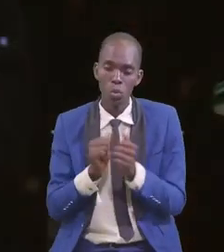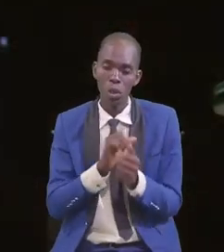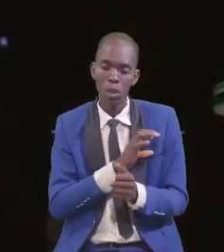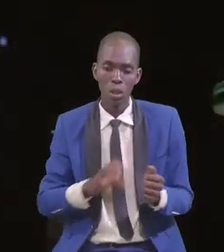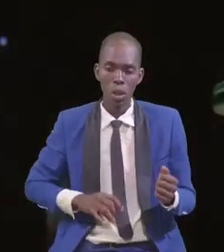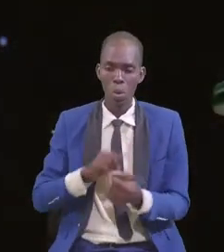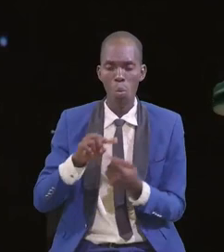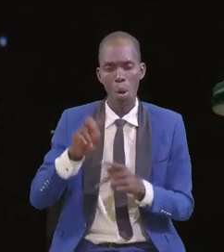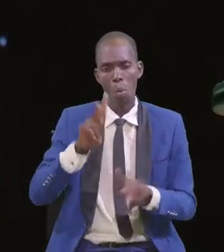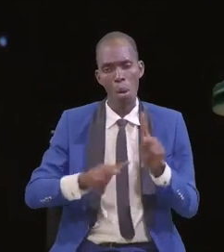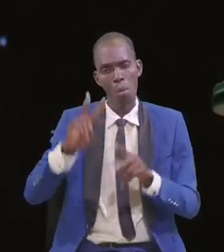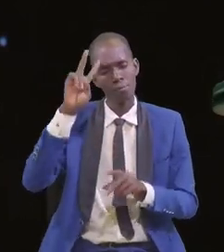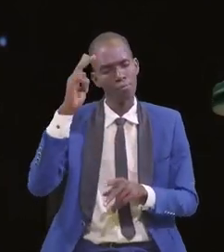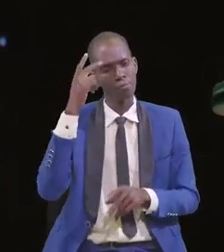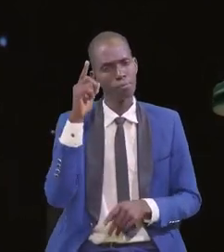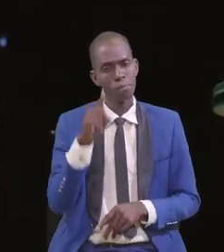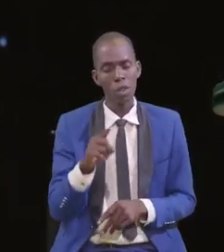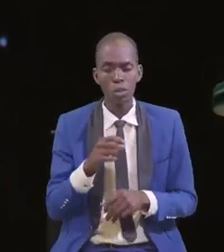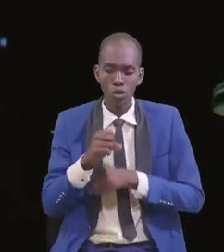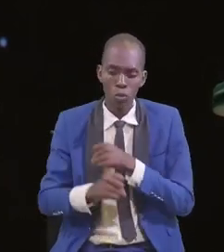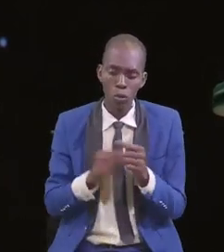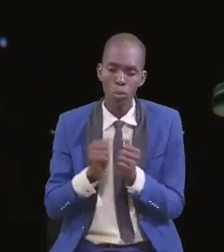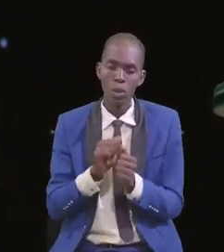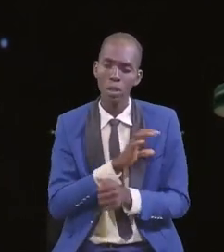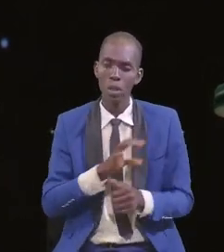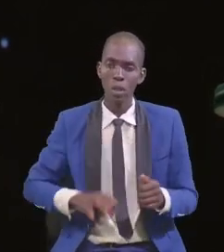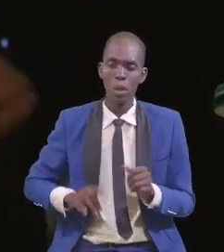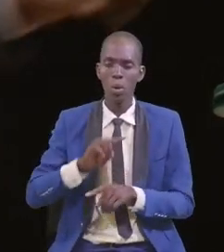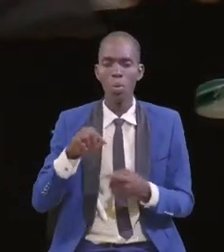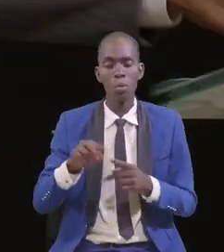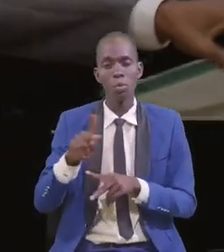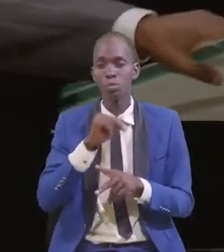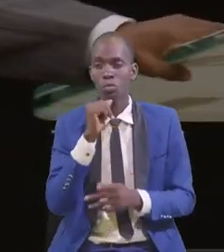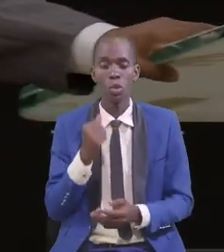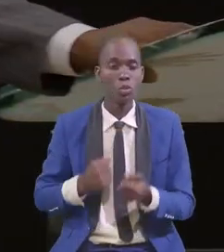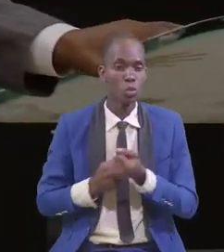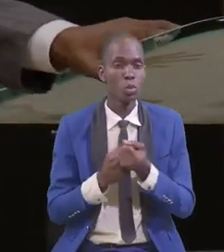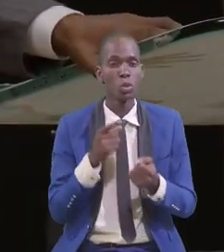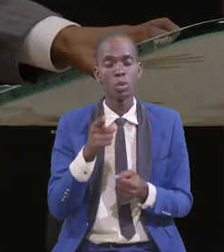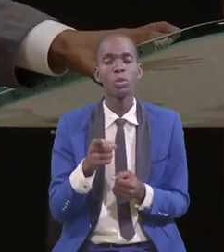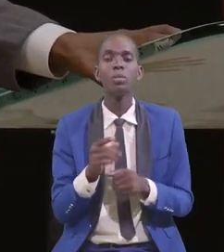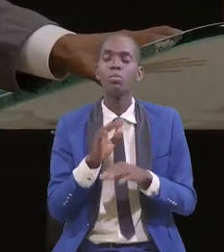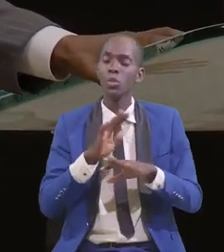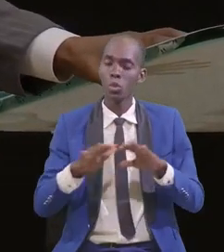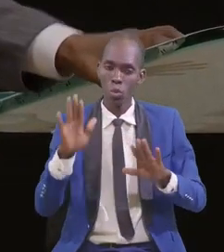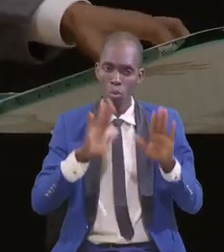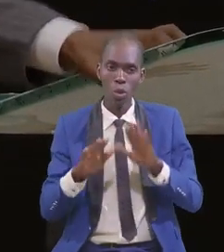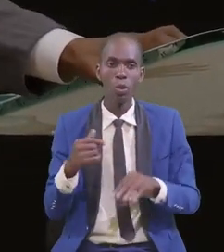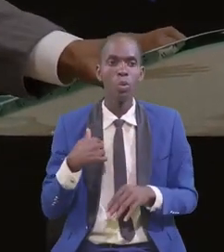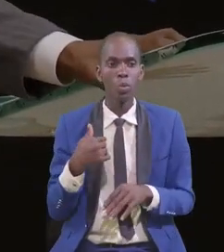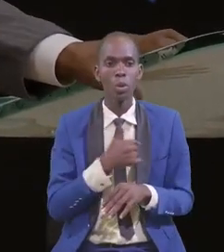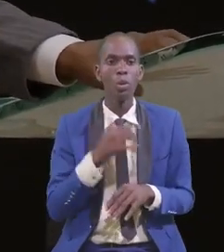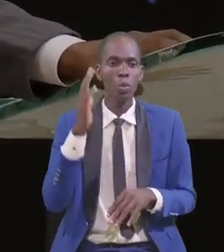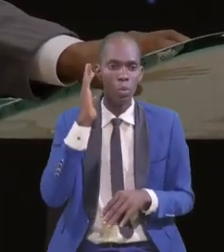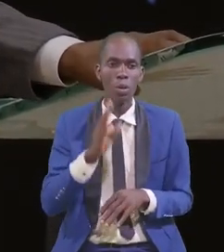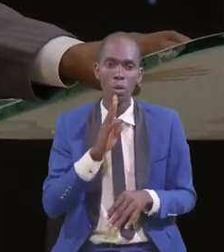with him misrepresentation, but we're going to be glorified. Therein lies the wealth